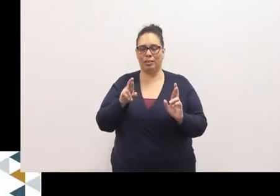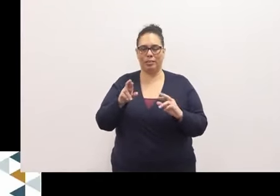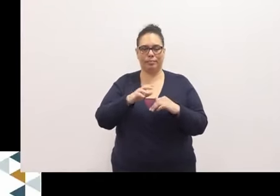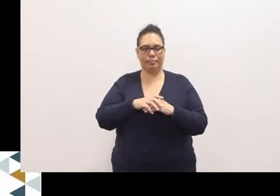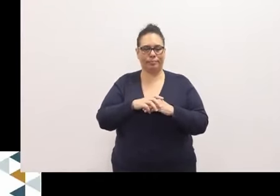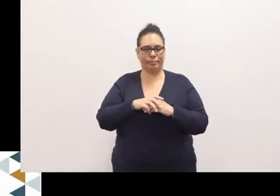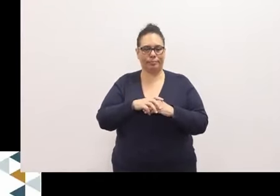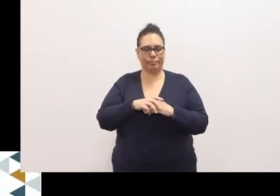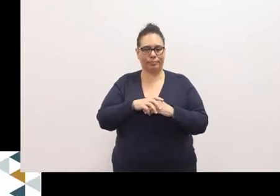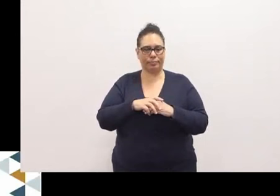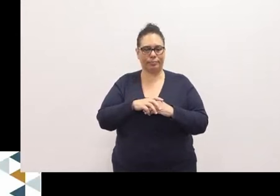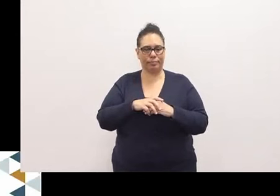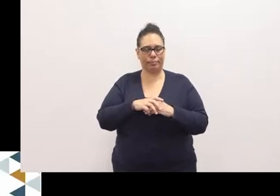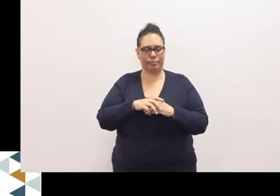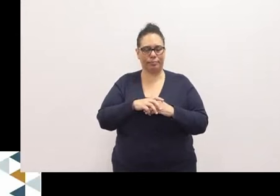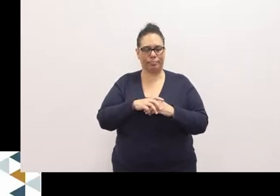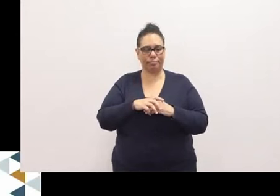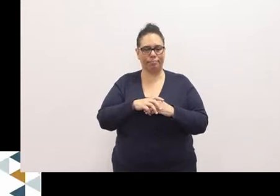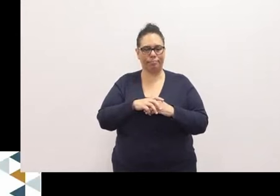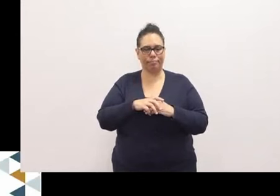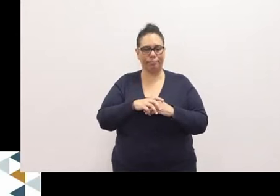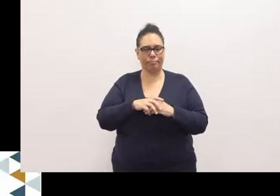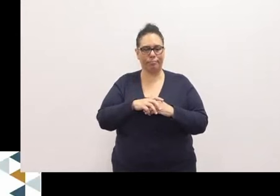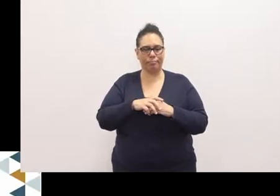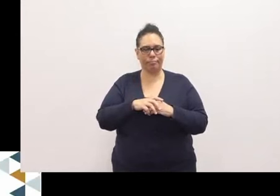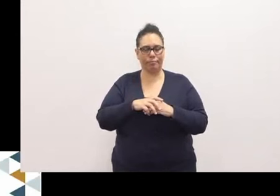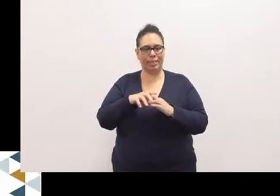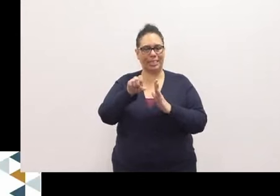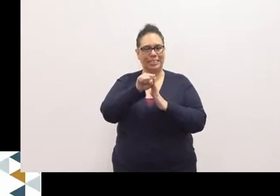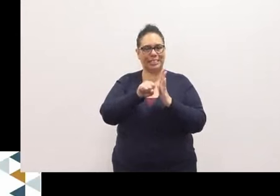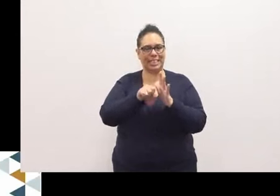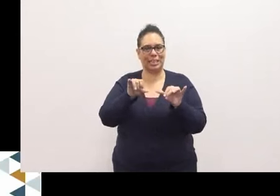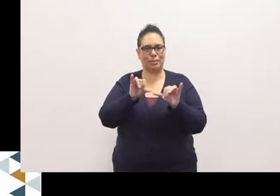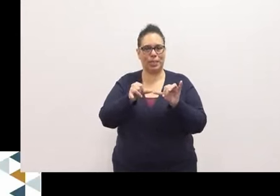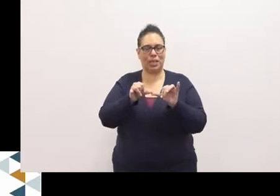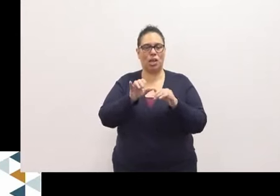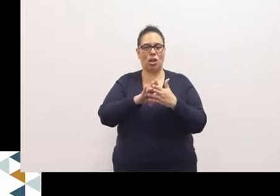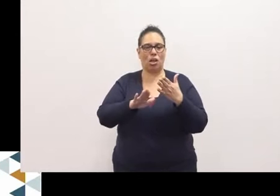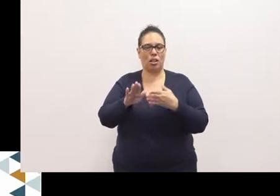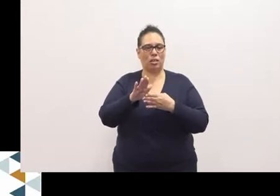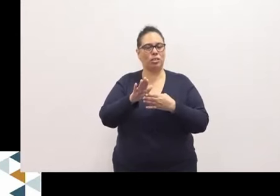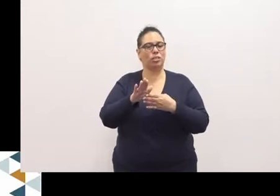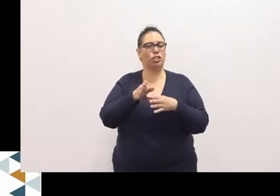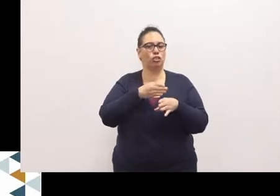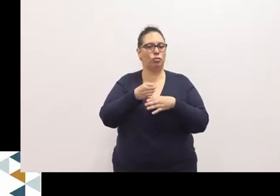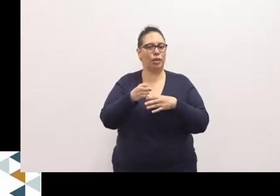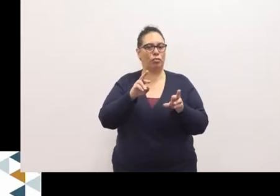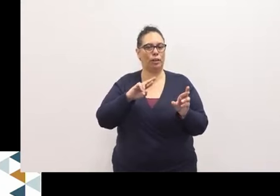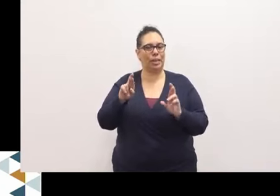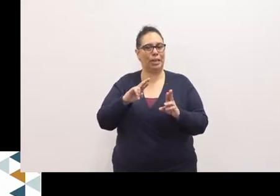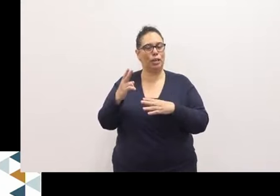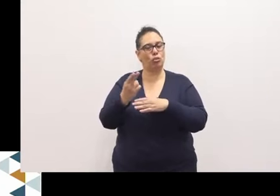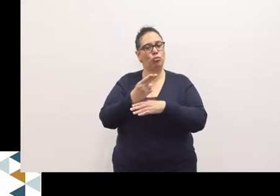to goal four. So the state measures college and career readiness utilizing a variety of